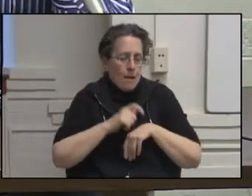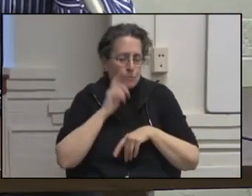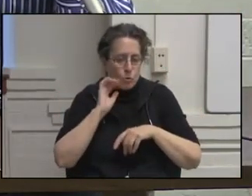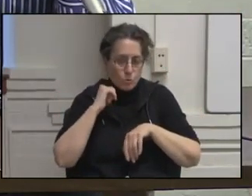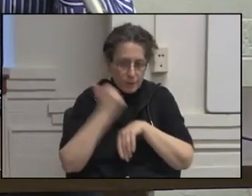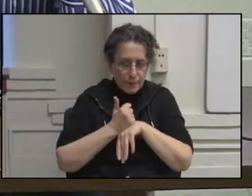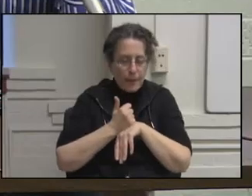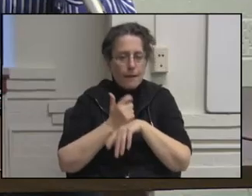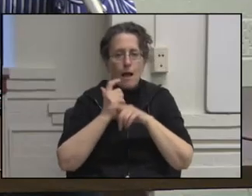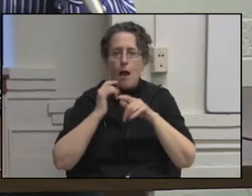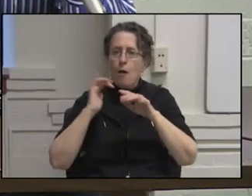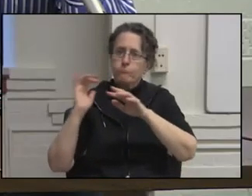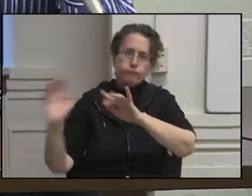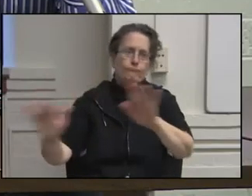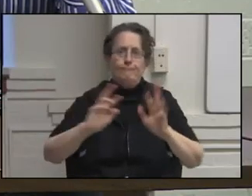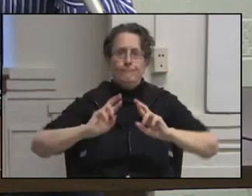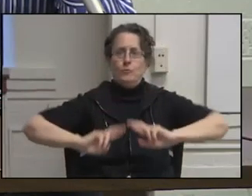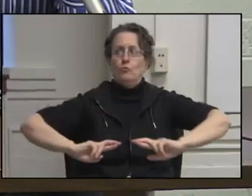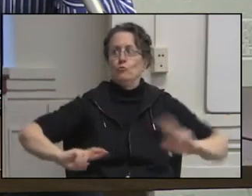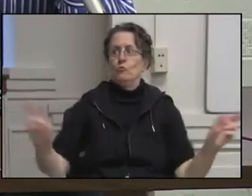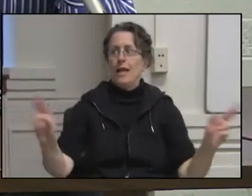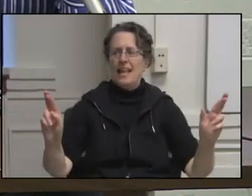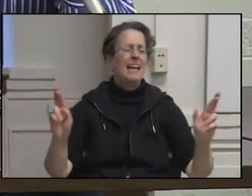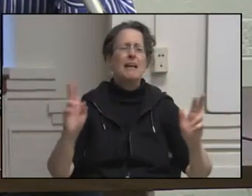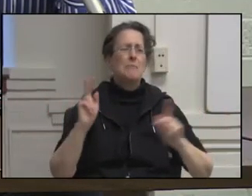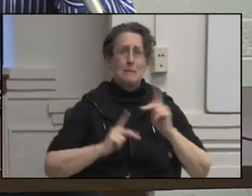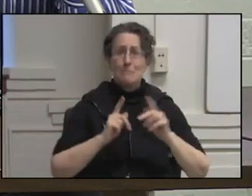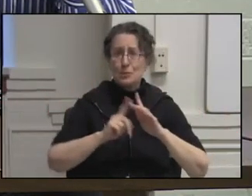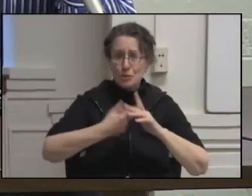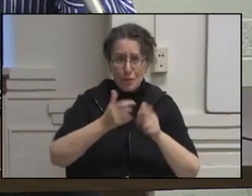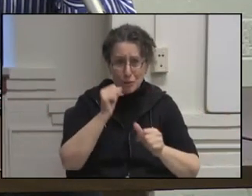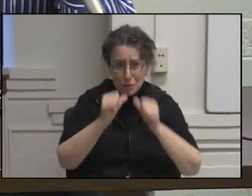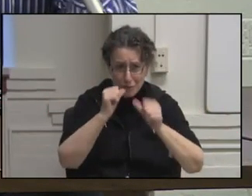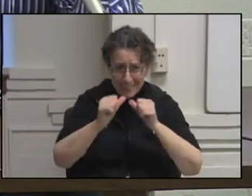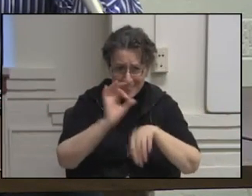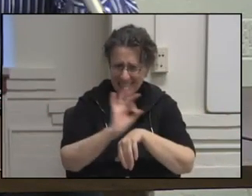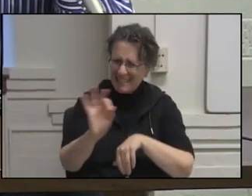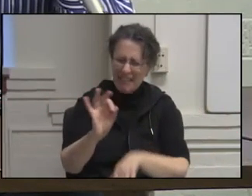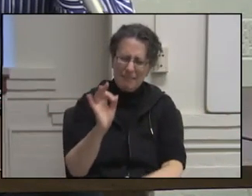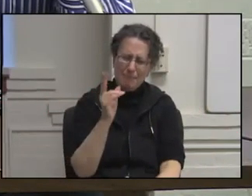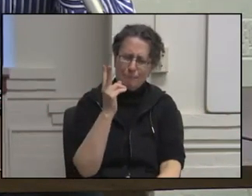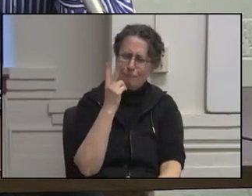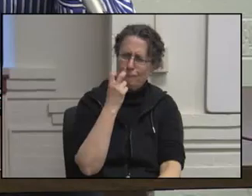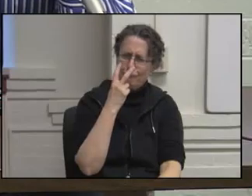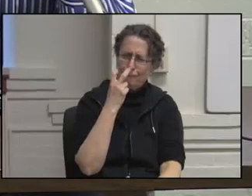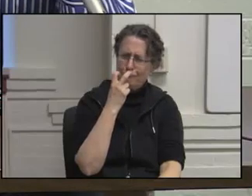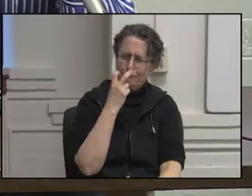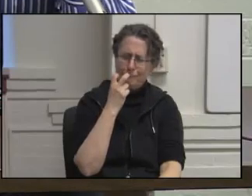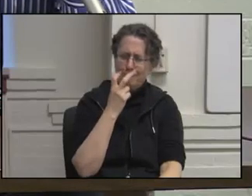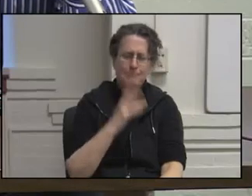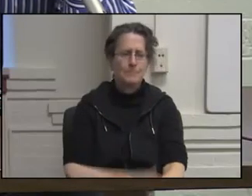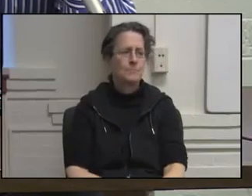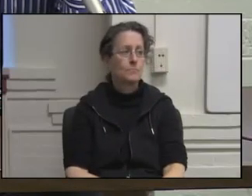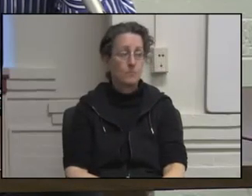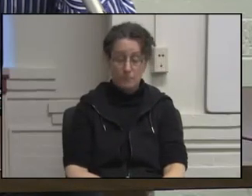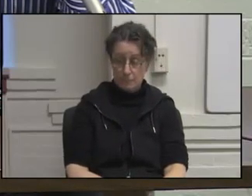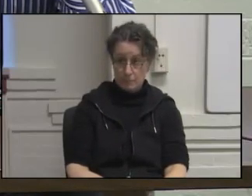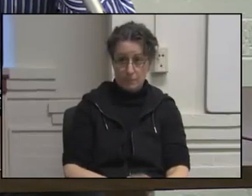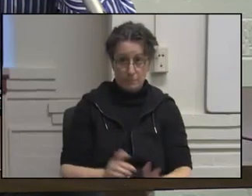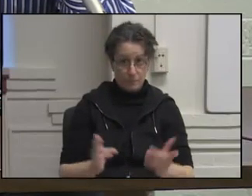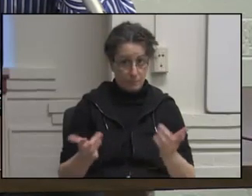our items available, but that's not necessarily our practice. It's the application. Is it possible